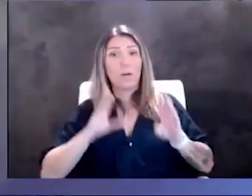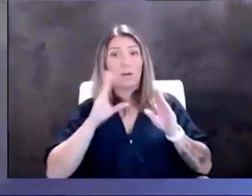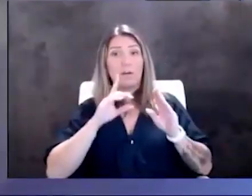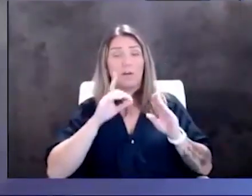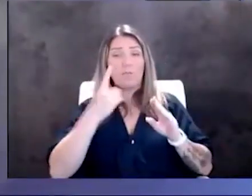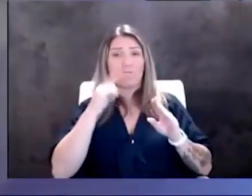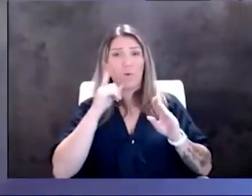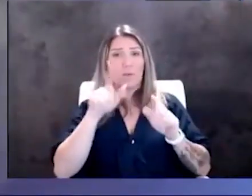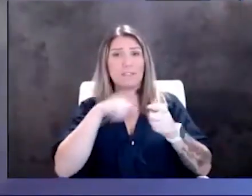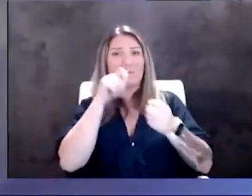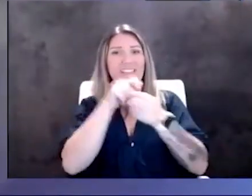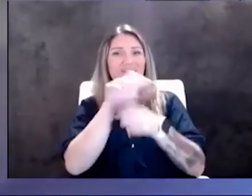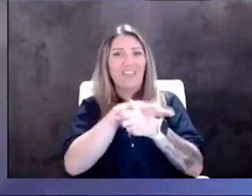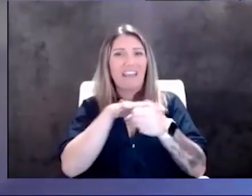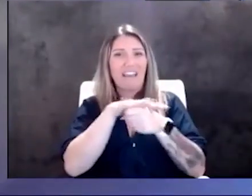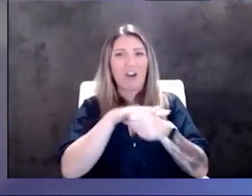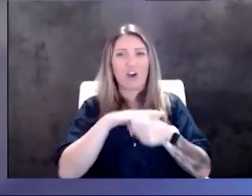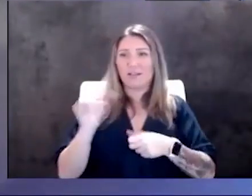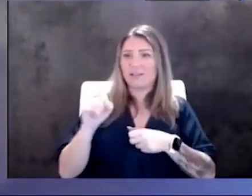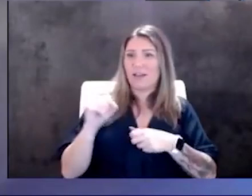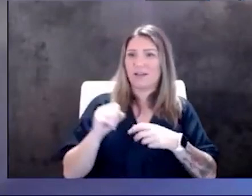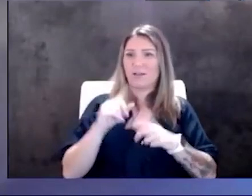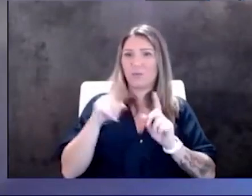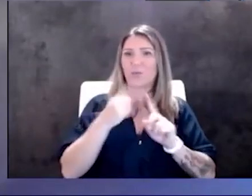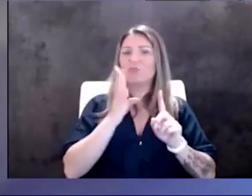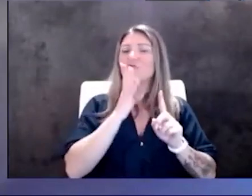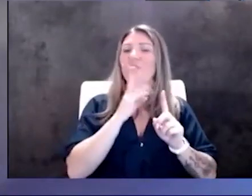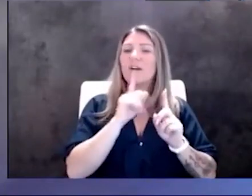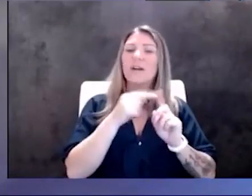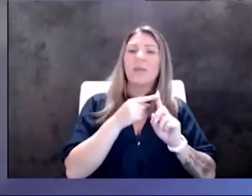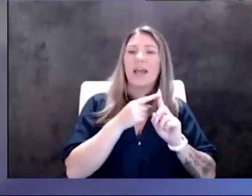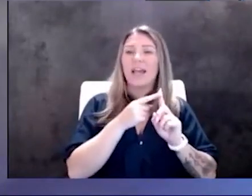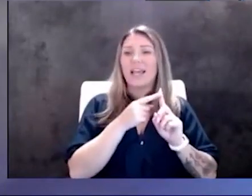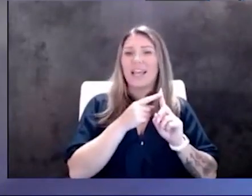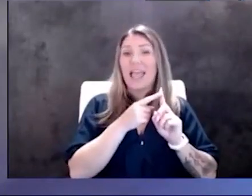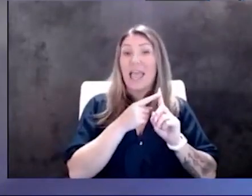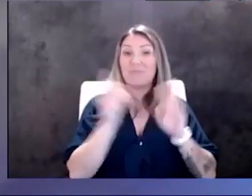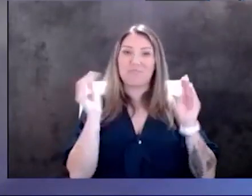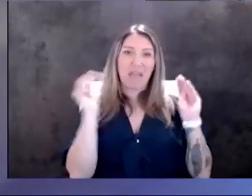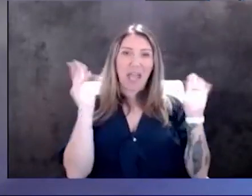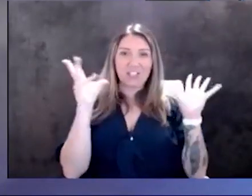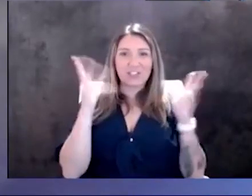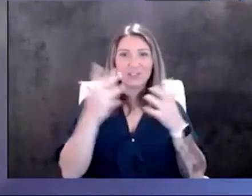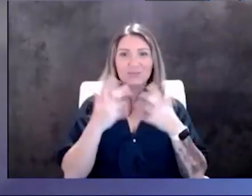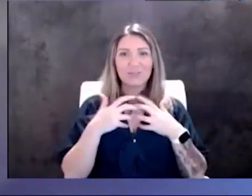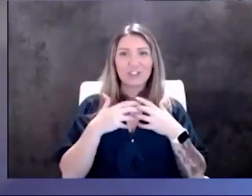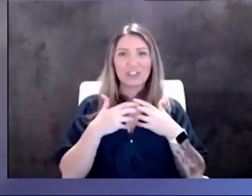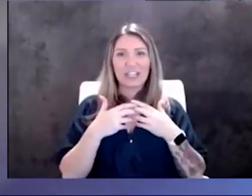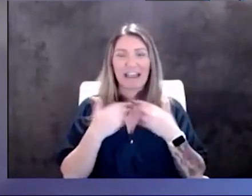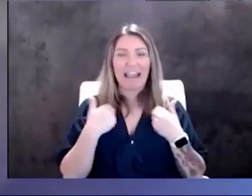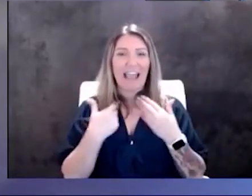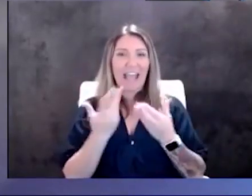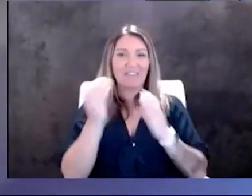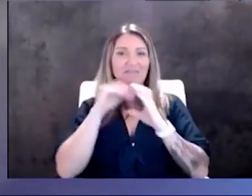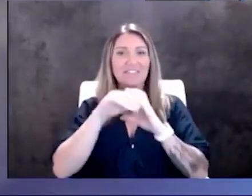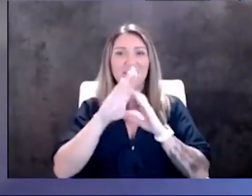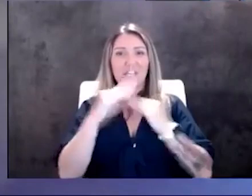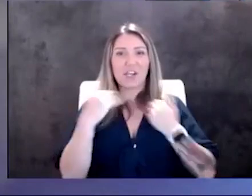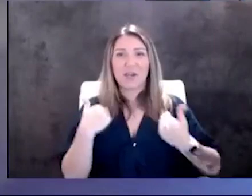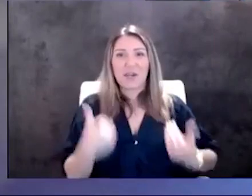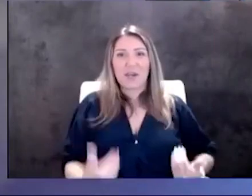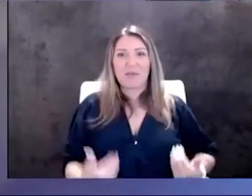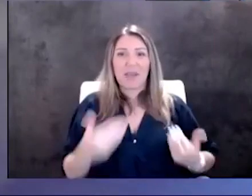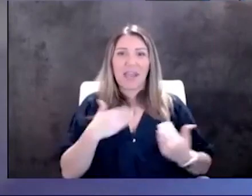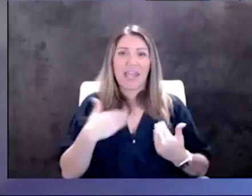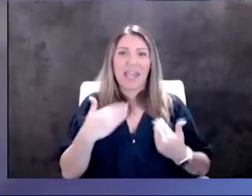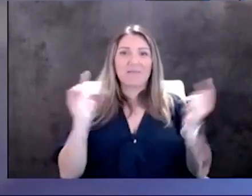correct. Well, I know, but when you talk about a magic machine that somebody can have Turn implanted on. in their body and pain will go away,